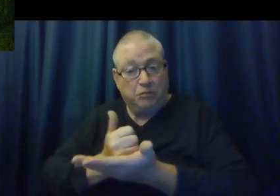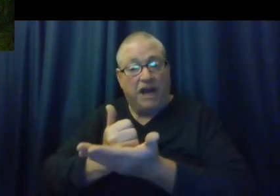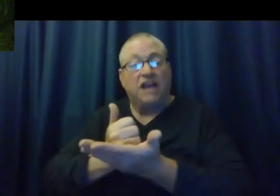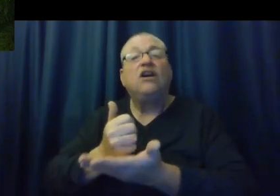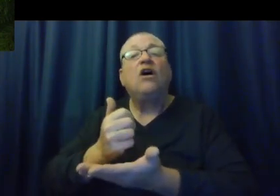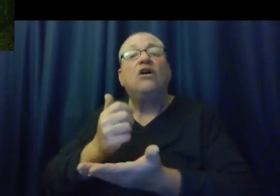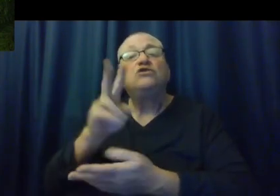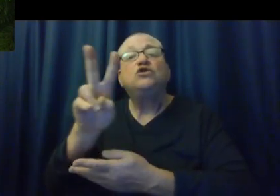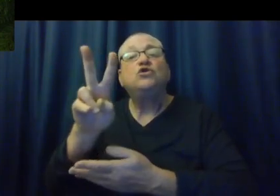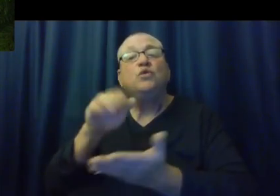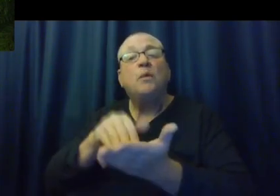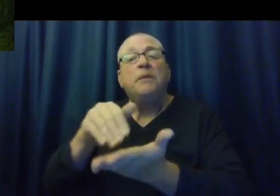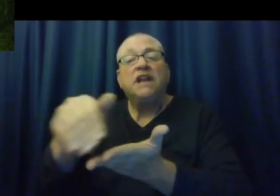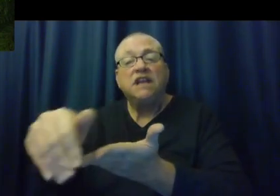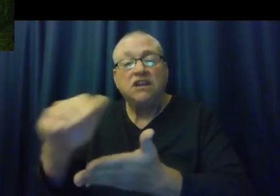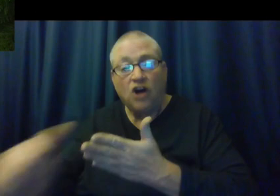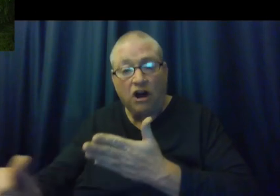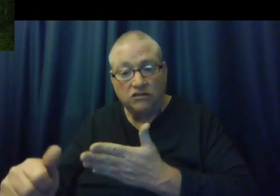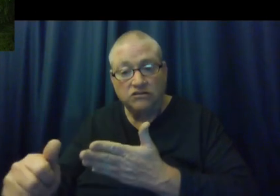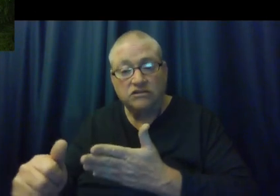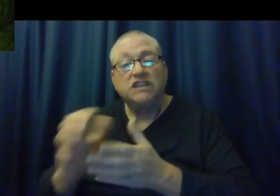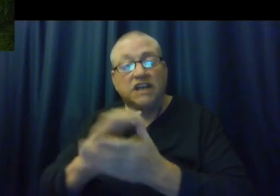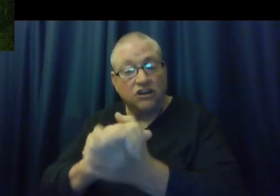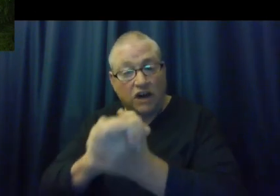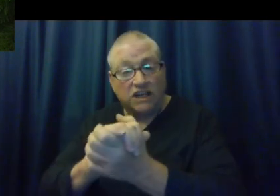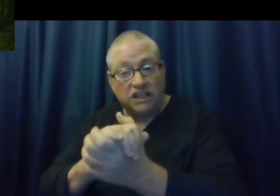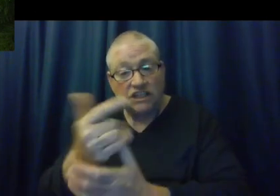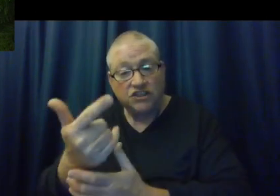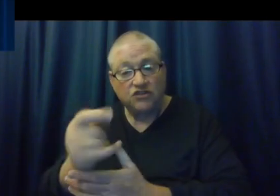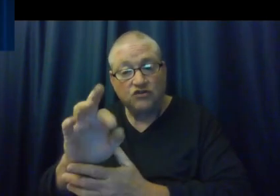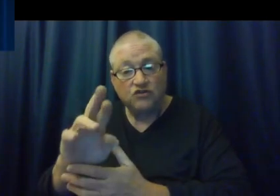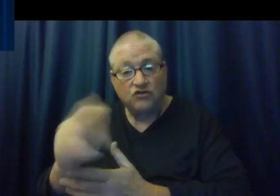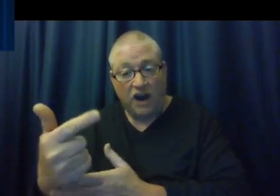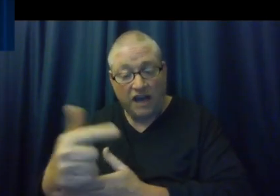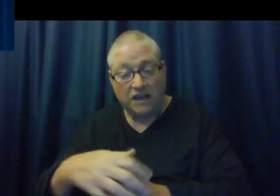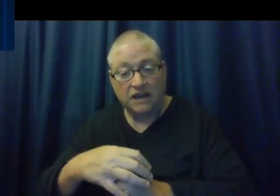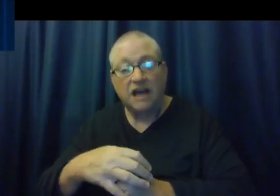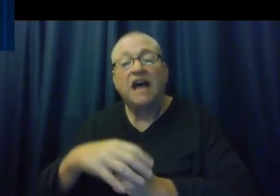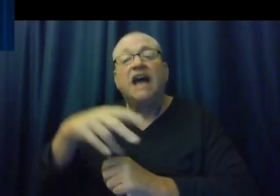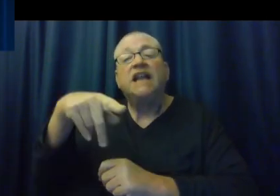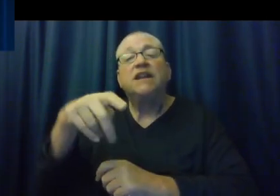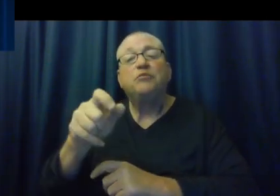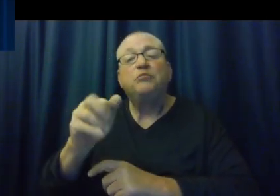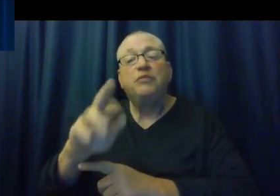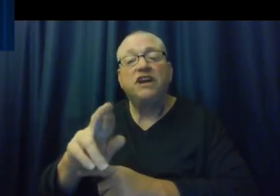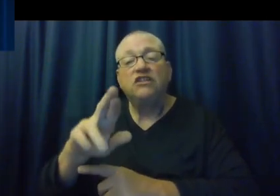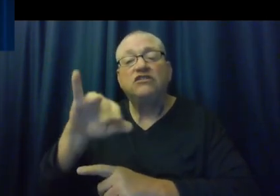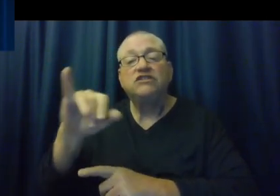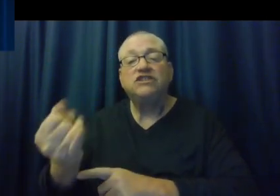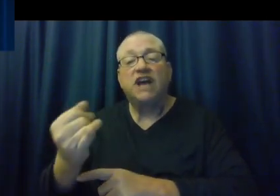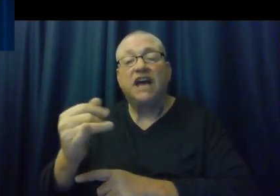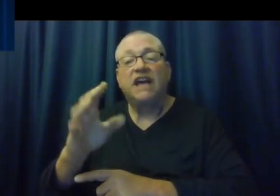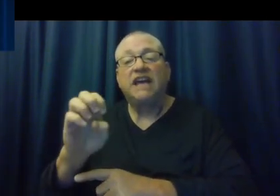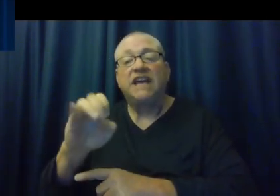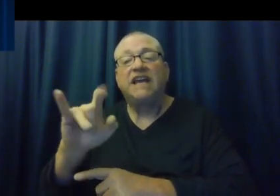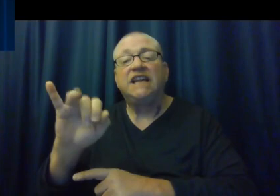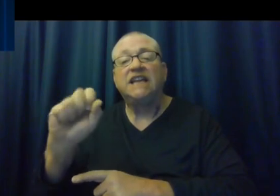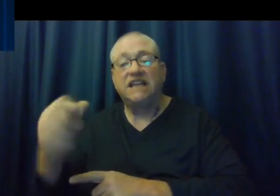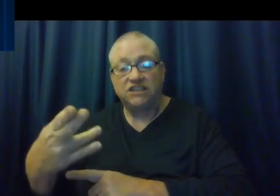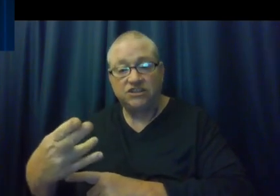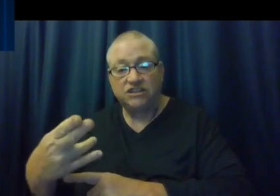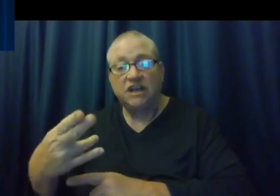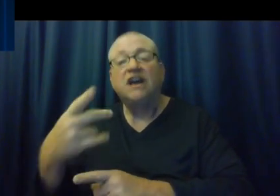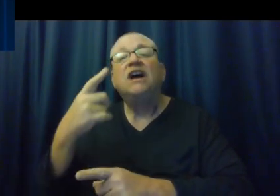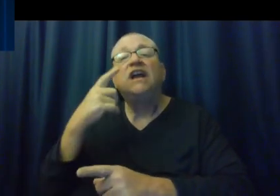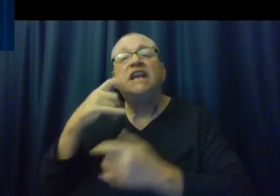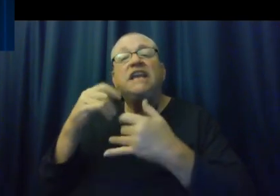is close to $2 million. Congratulations, Greg. The Peter J. Ehlich Excellence in Teaching Award,